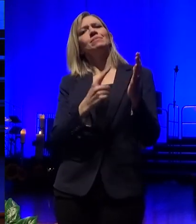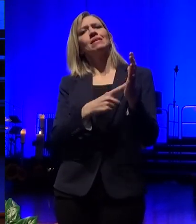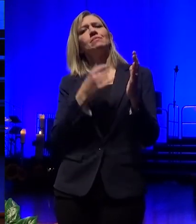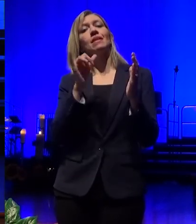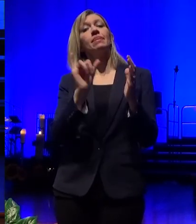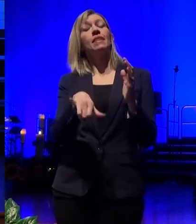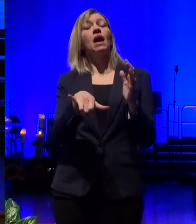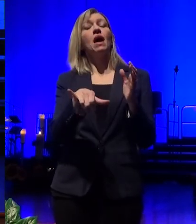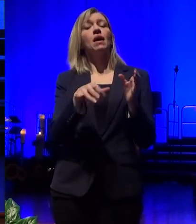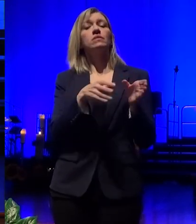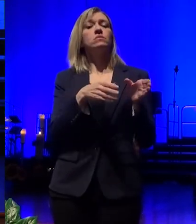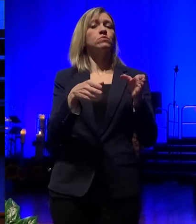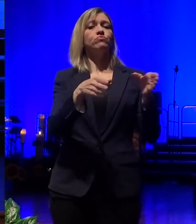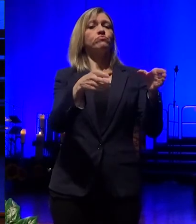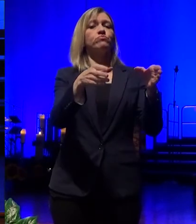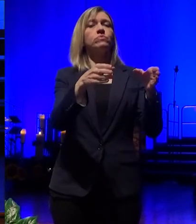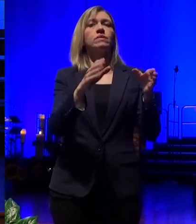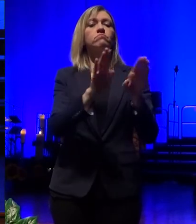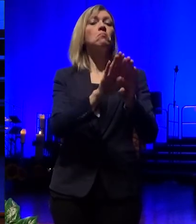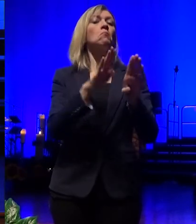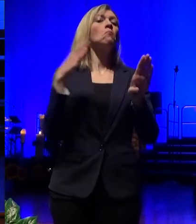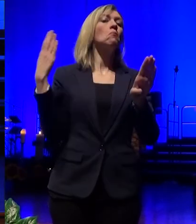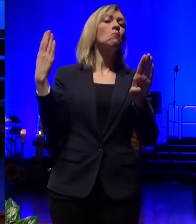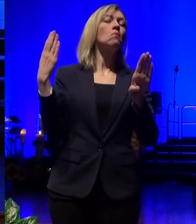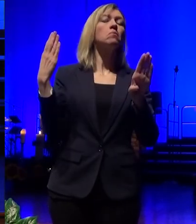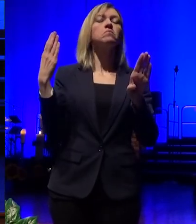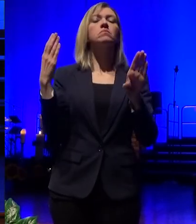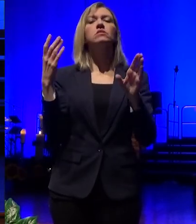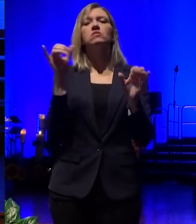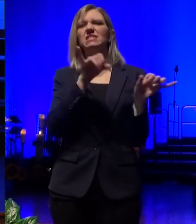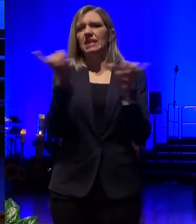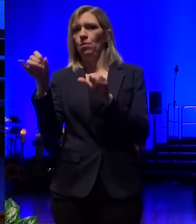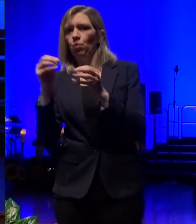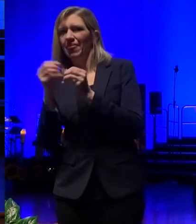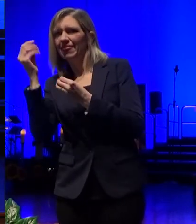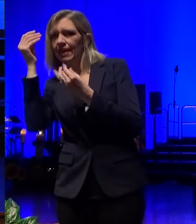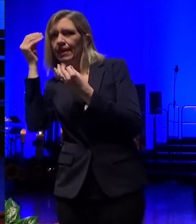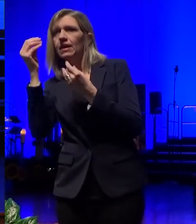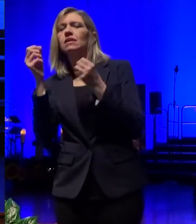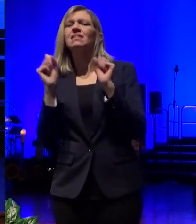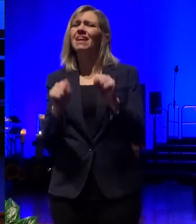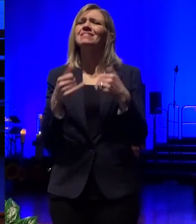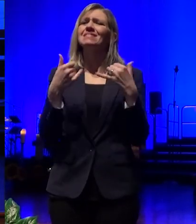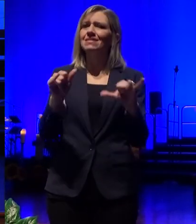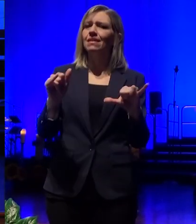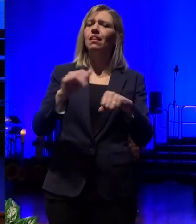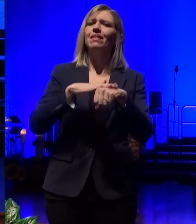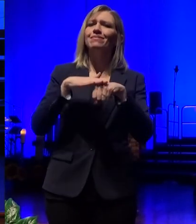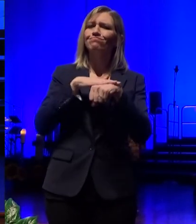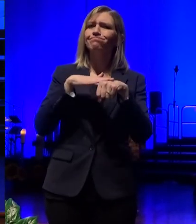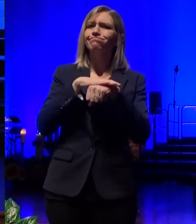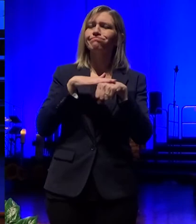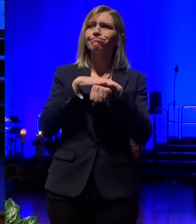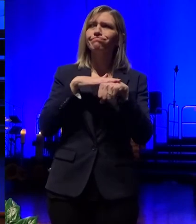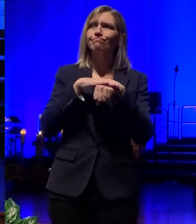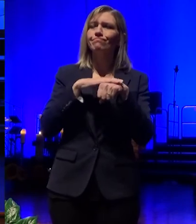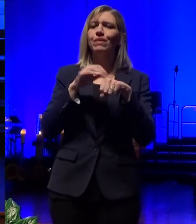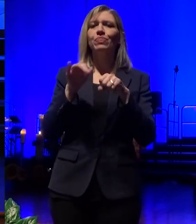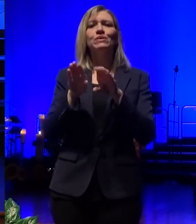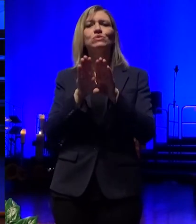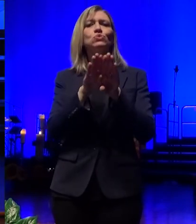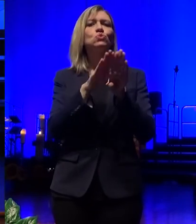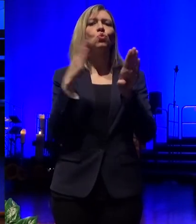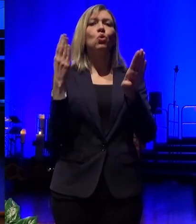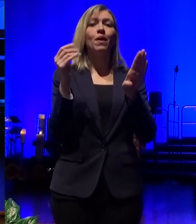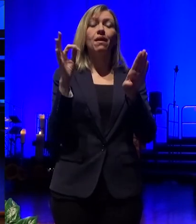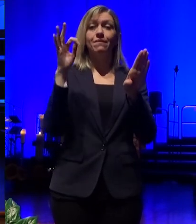that doorway, just like the doorway of thinking might only take us into the surface level of our life, the doorway